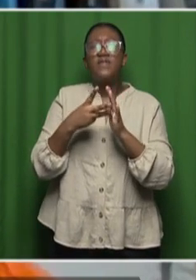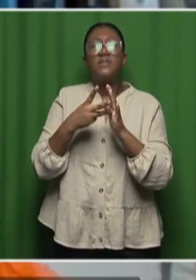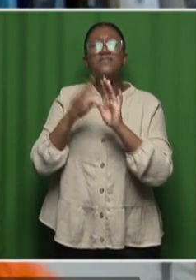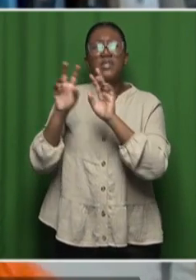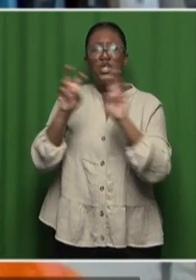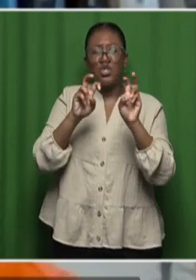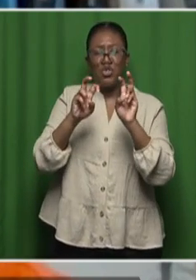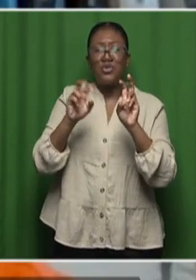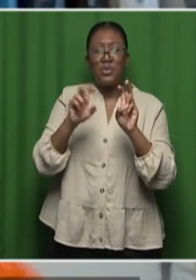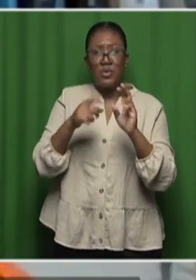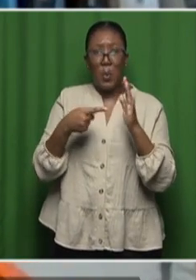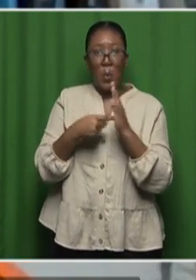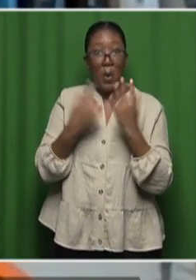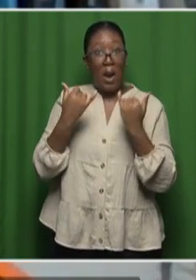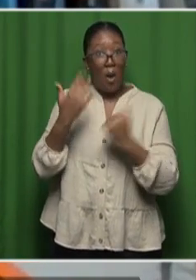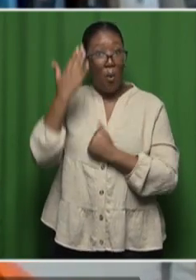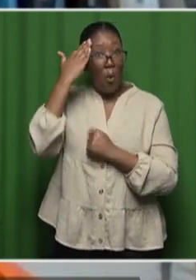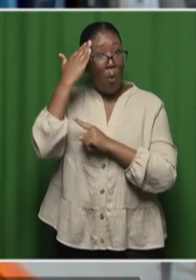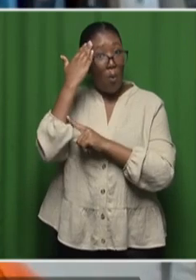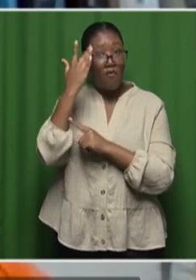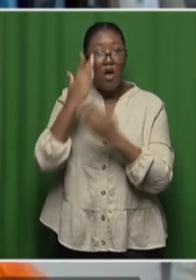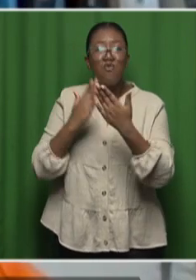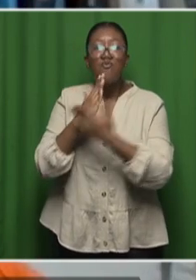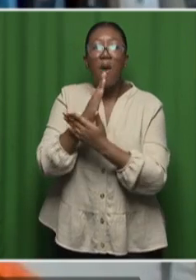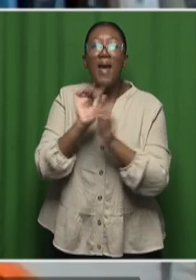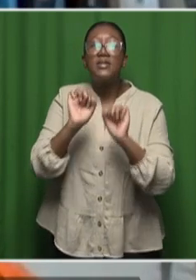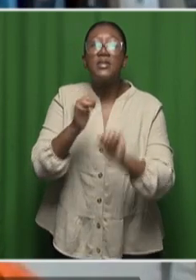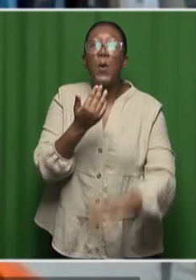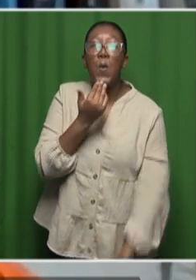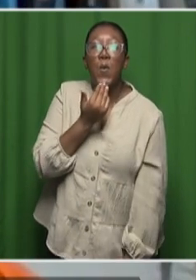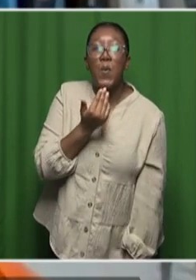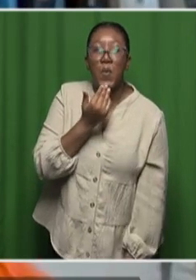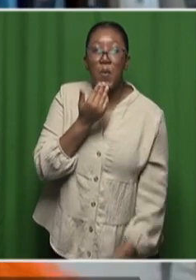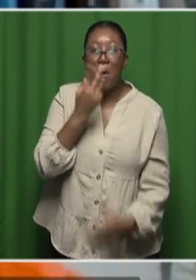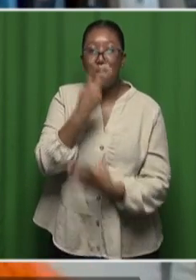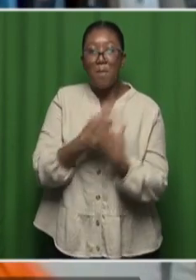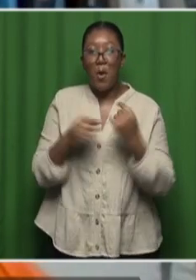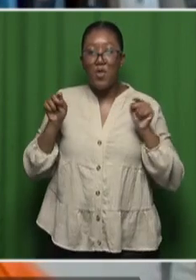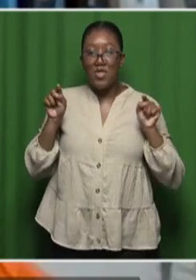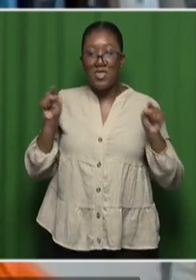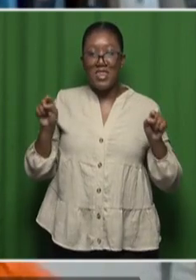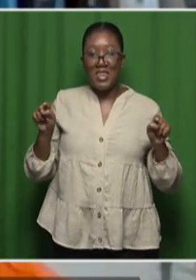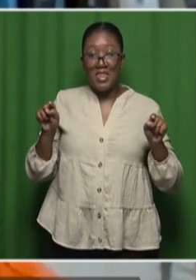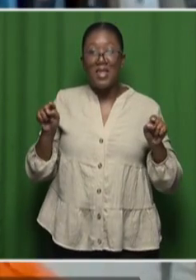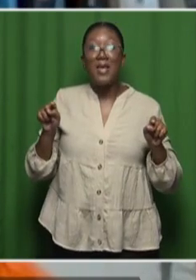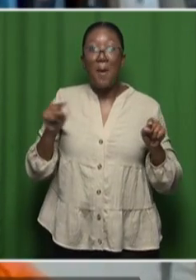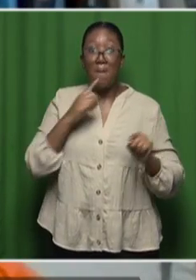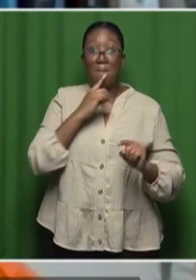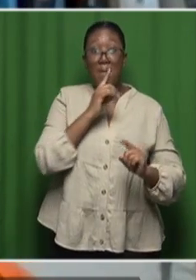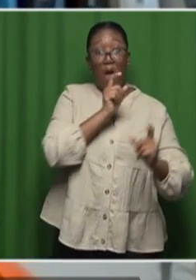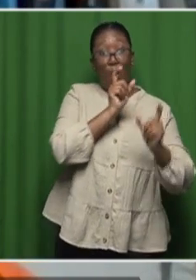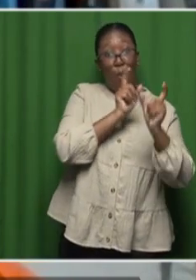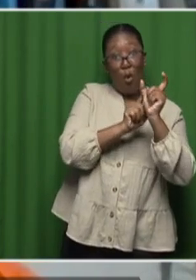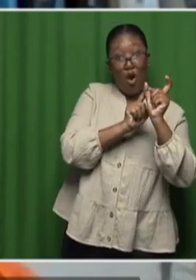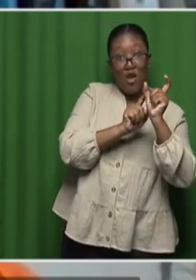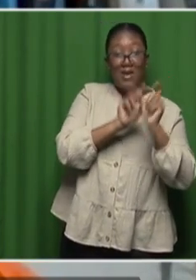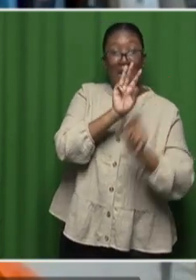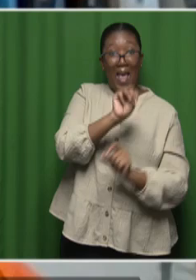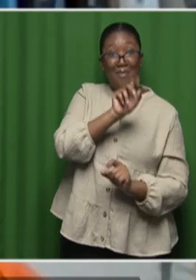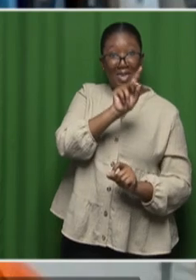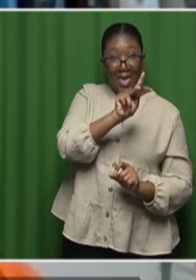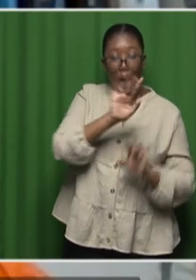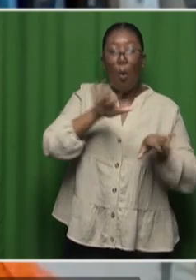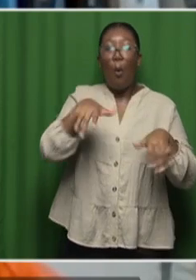is who has the prior rights in both of those trademarks, the word mark or the name and